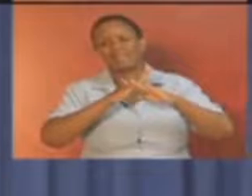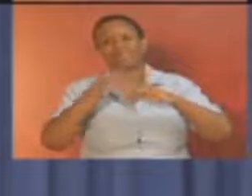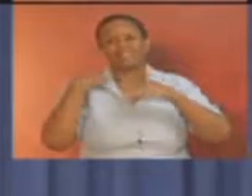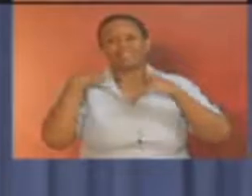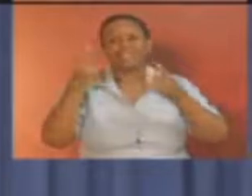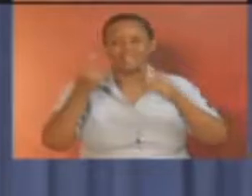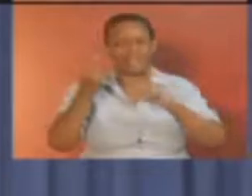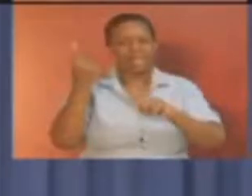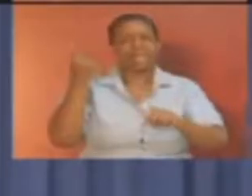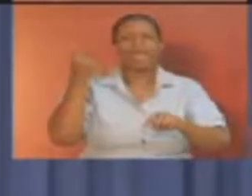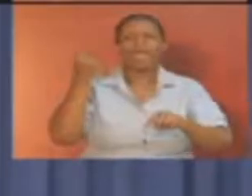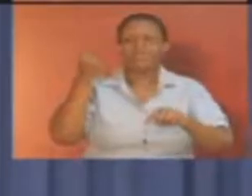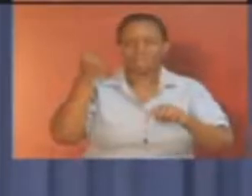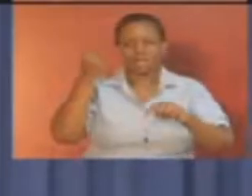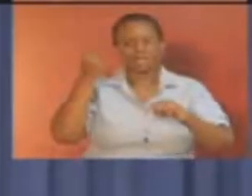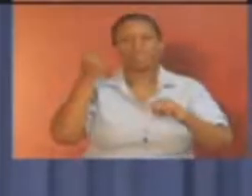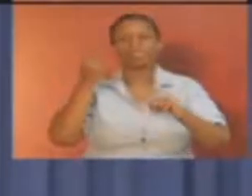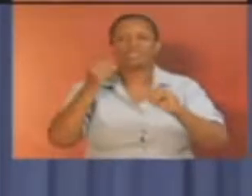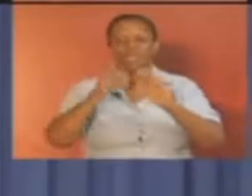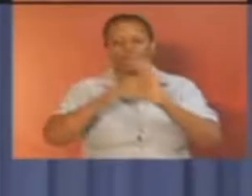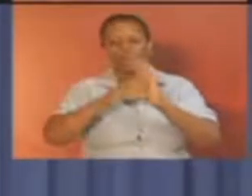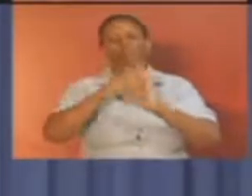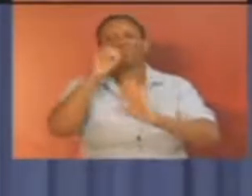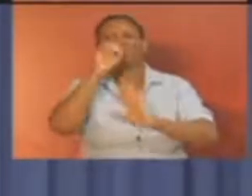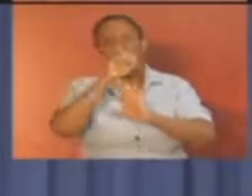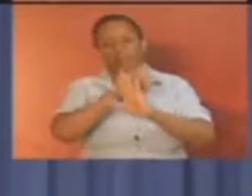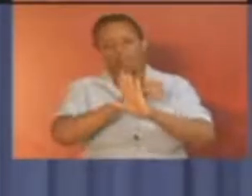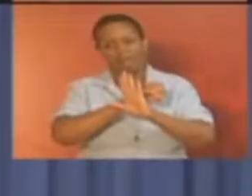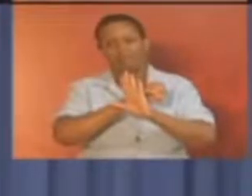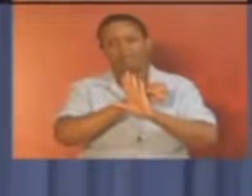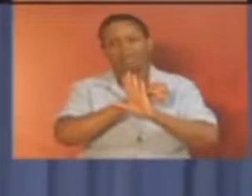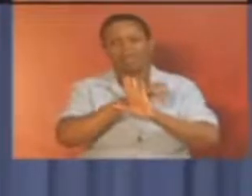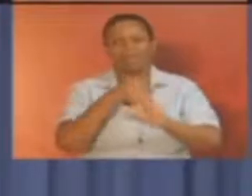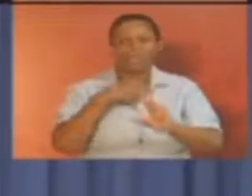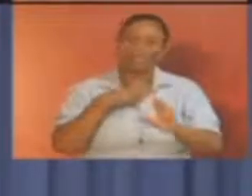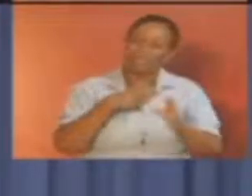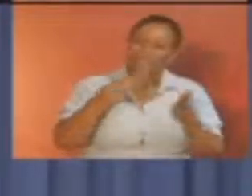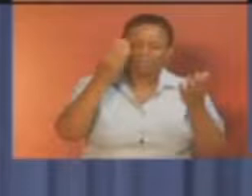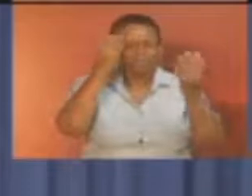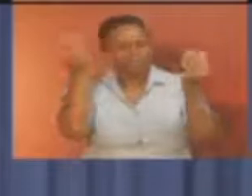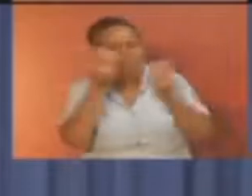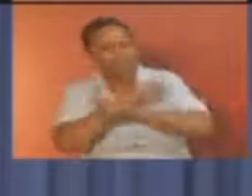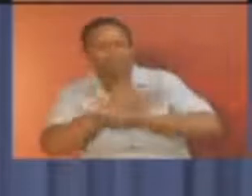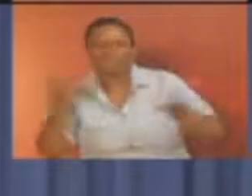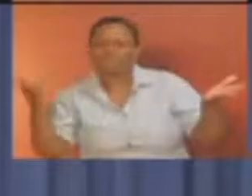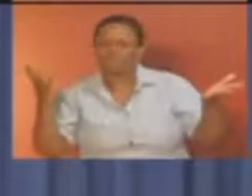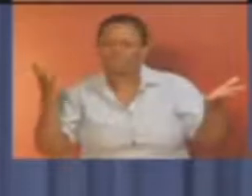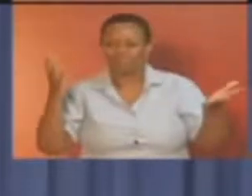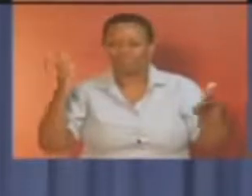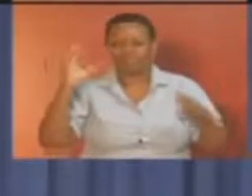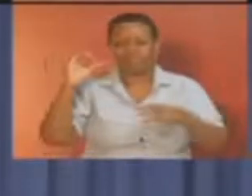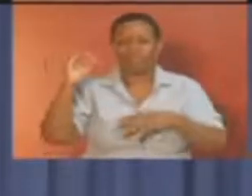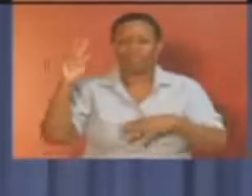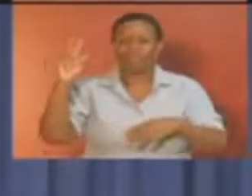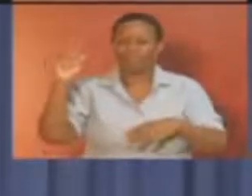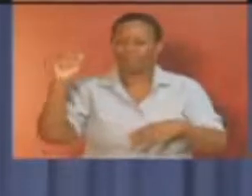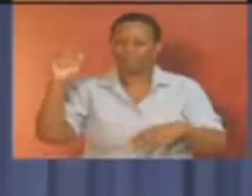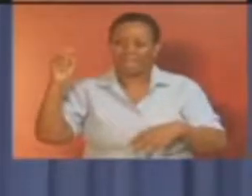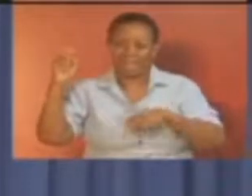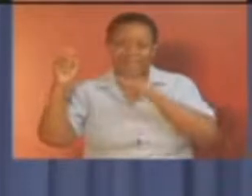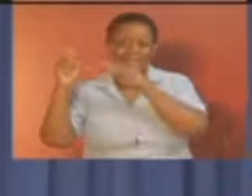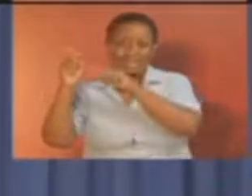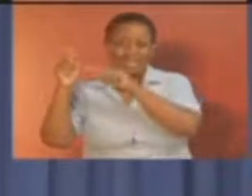your government has paid into the COVAX our requirement so that when the COVAX operated, we will be able